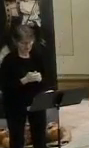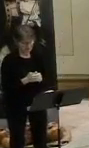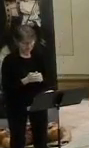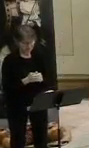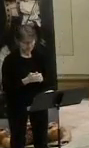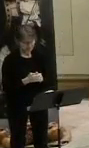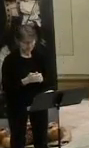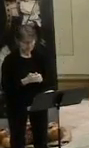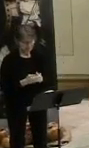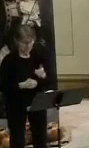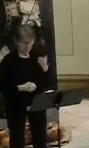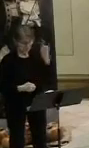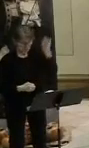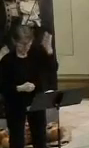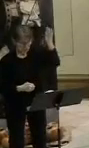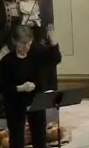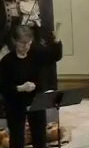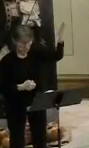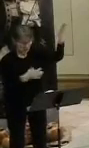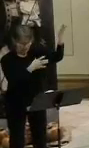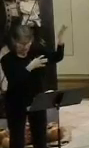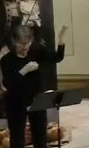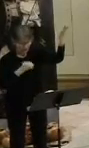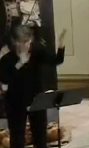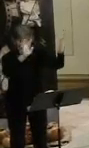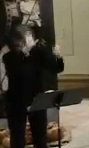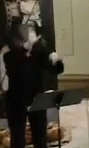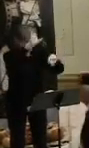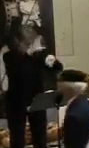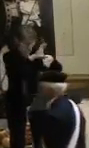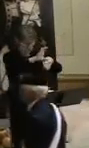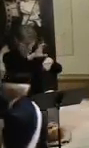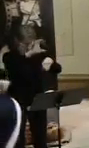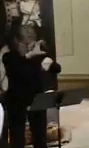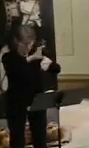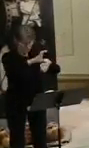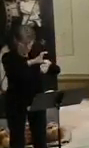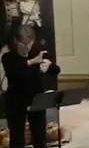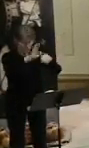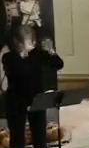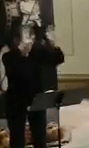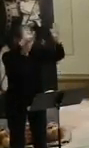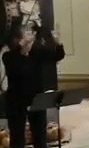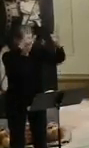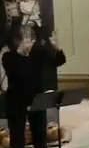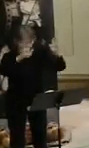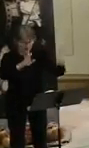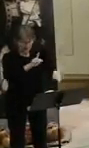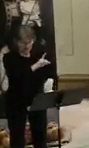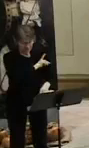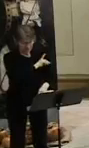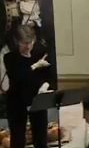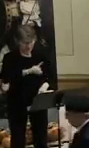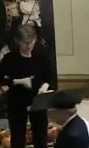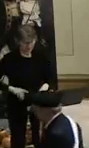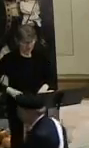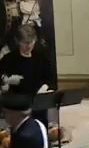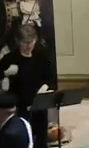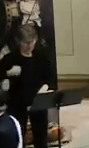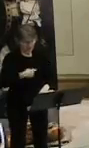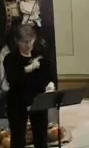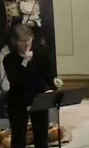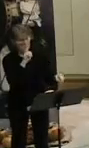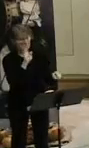Redeemer. To you and to your church, great King, we pledge